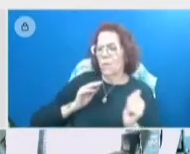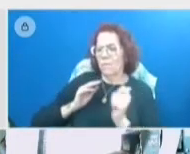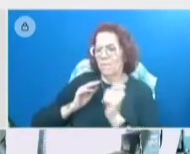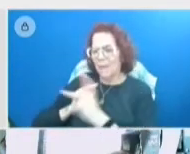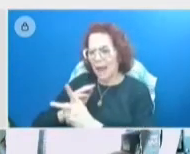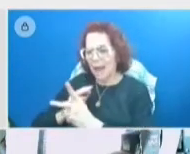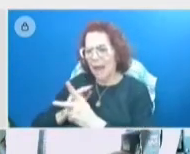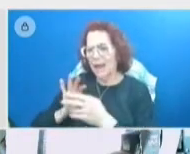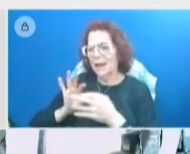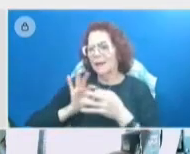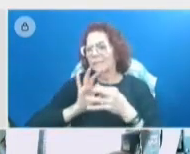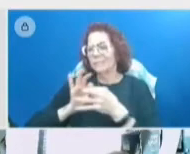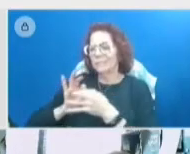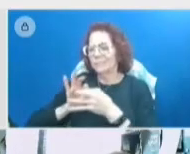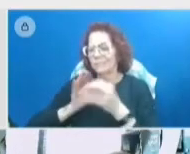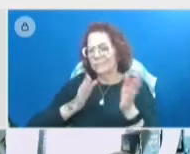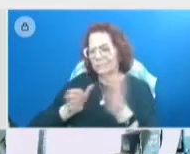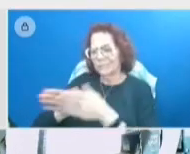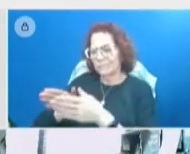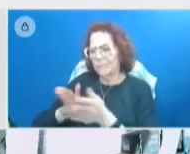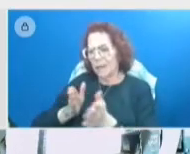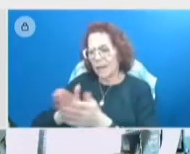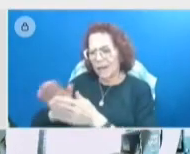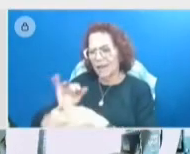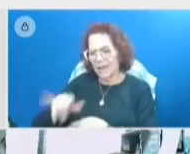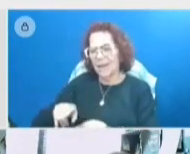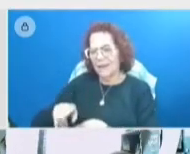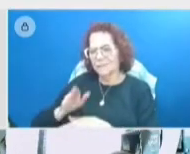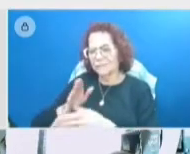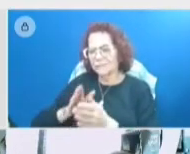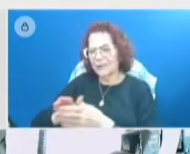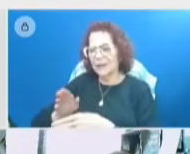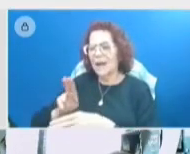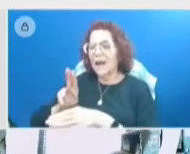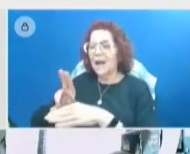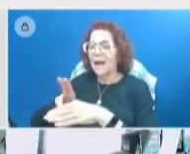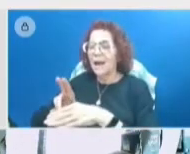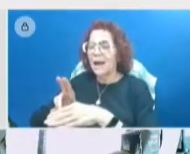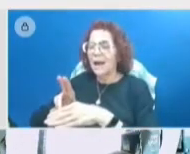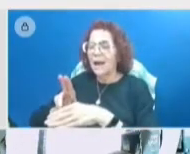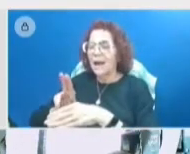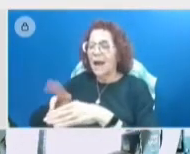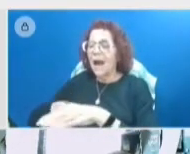And always, we continue to make security improvements to our own infrastructure here.